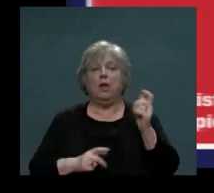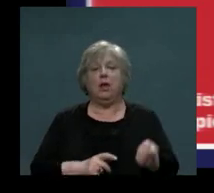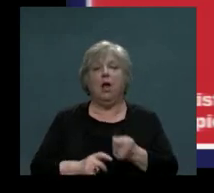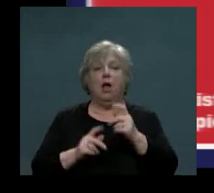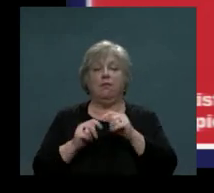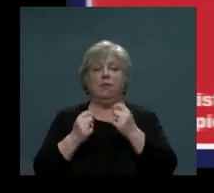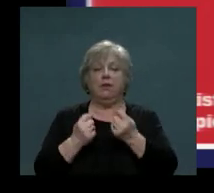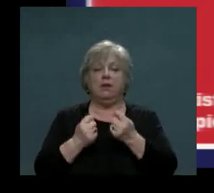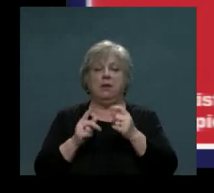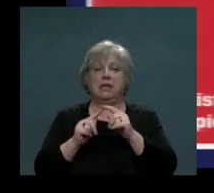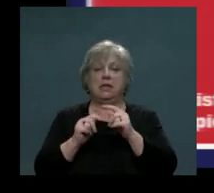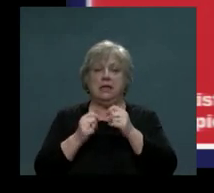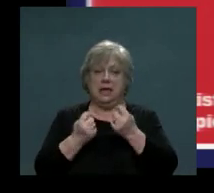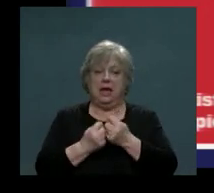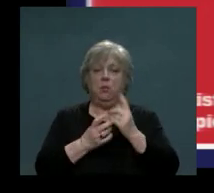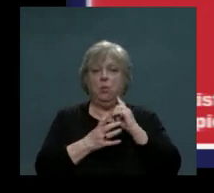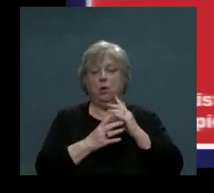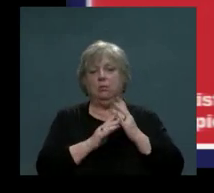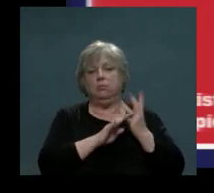a plaque to present to them.